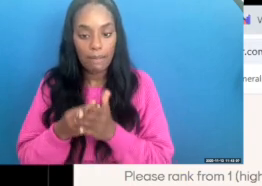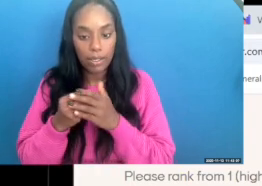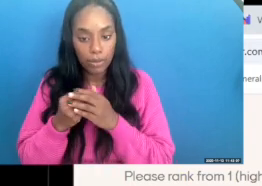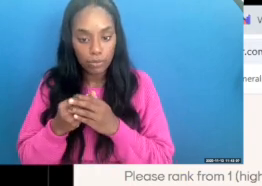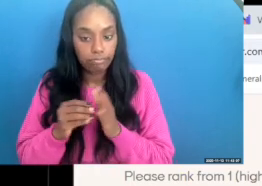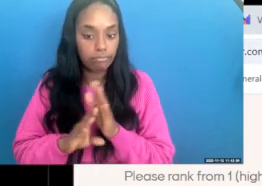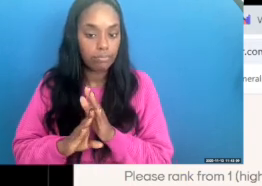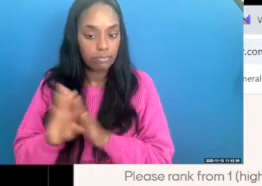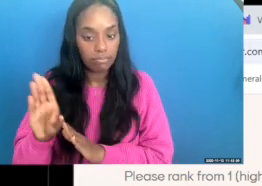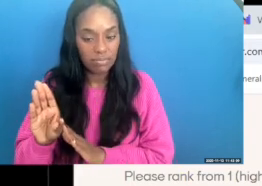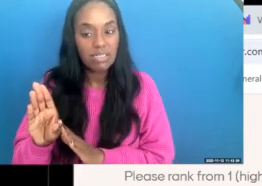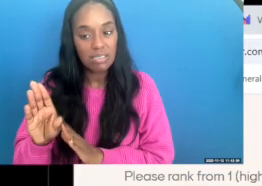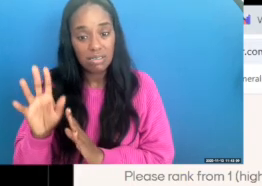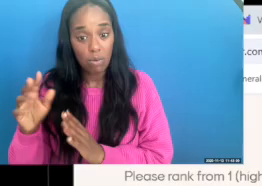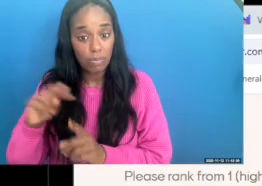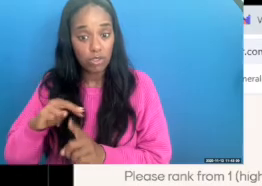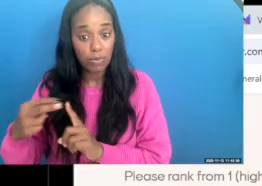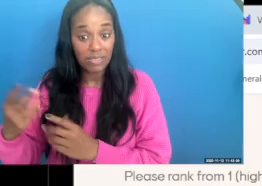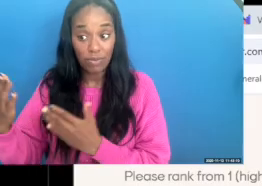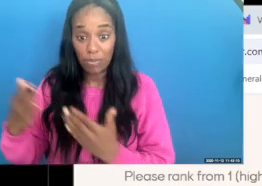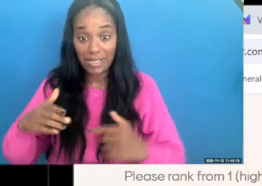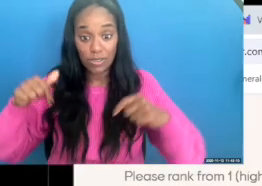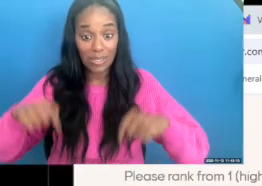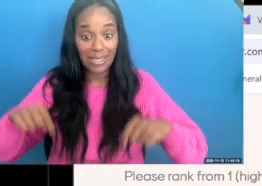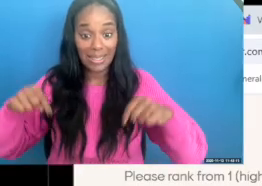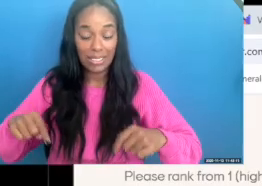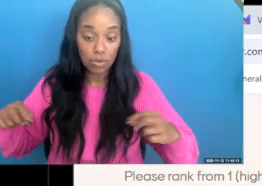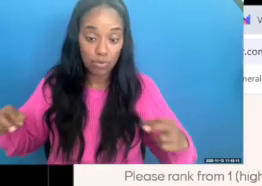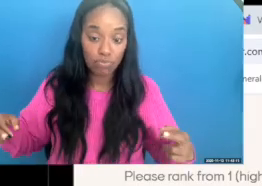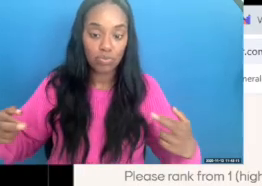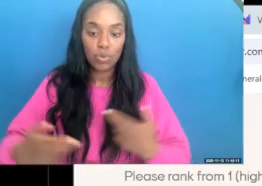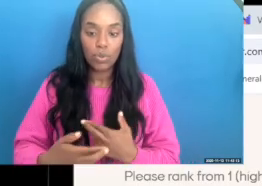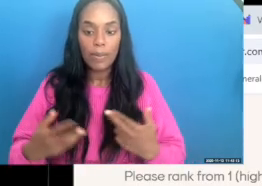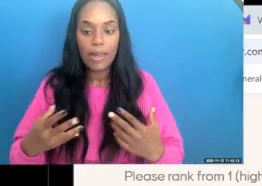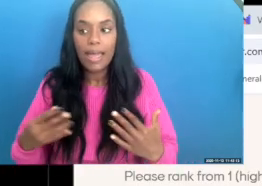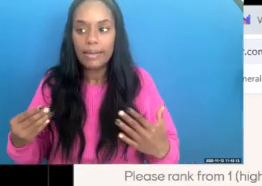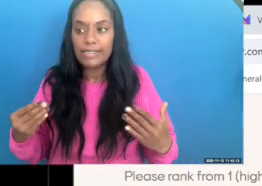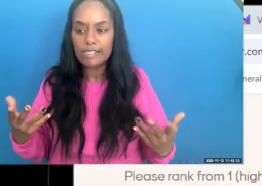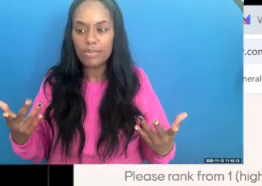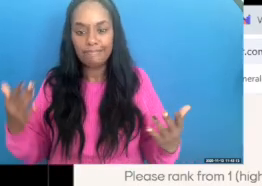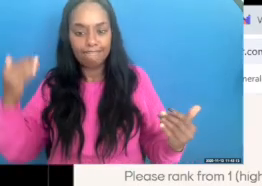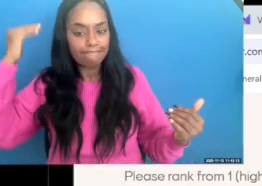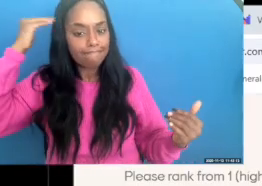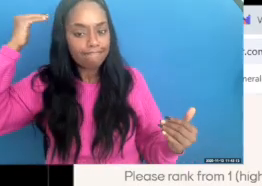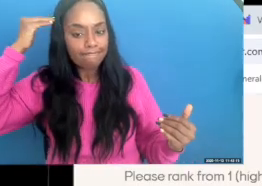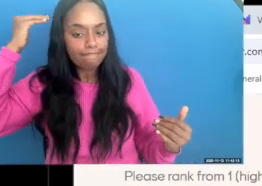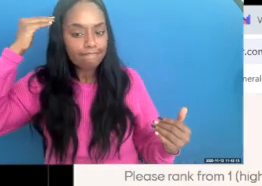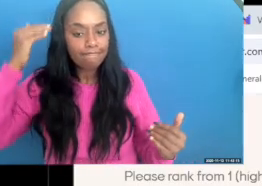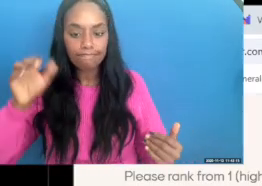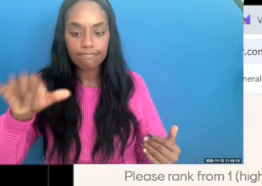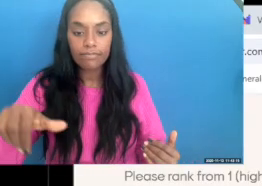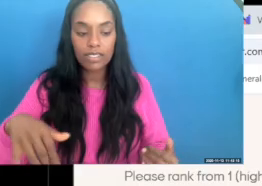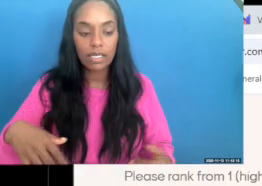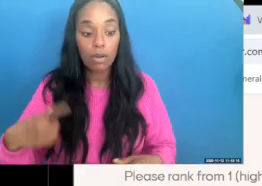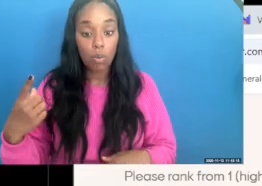while creating new opportunities for economic growth. So I just wanted to kind of bring that voice and that